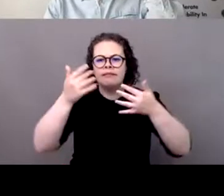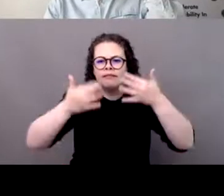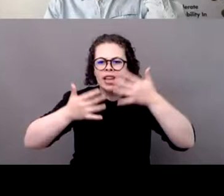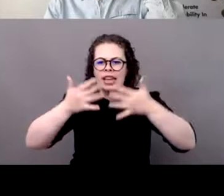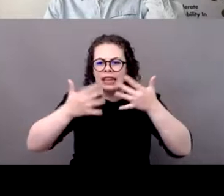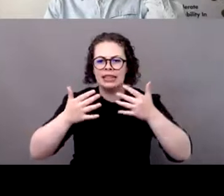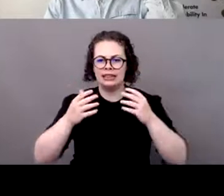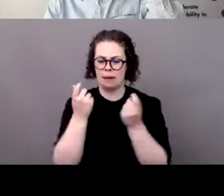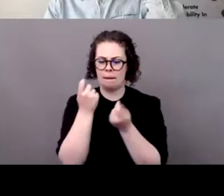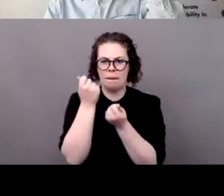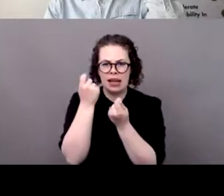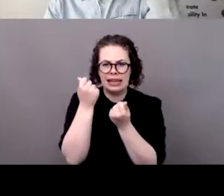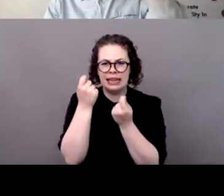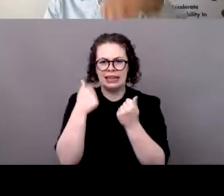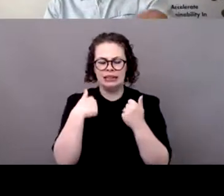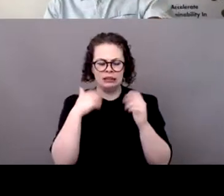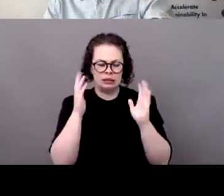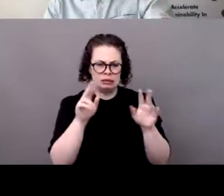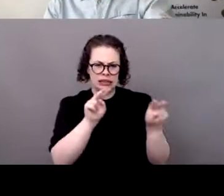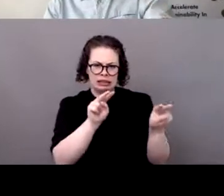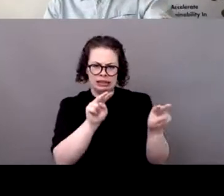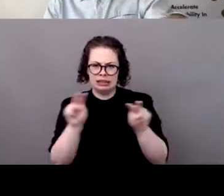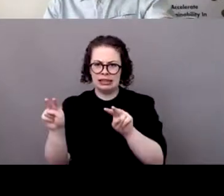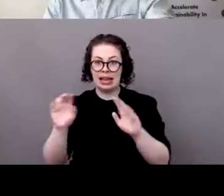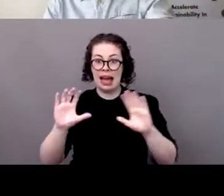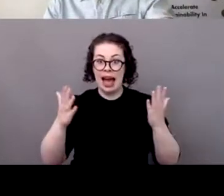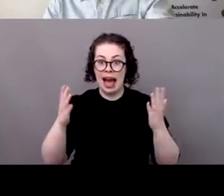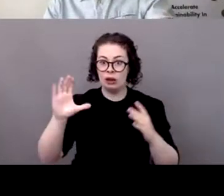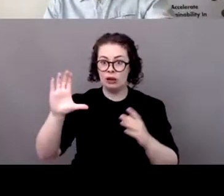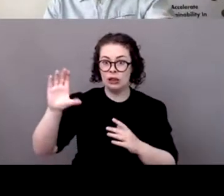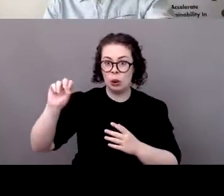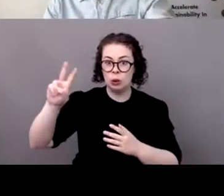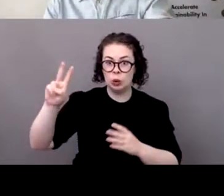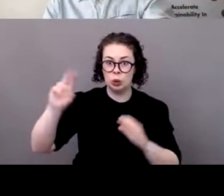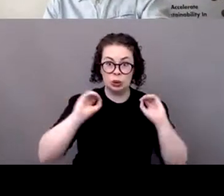sport practice, it does not exist.